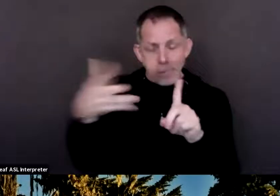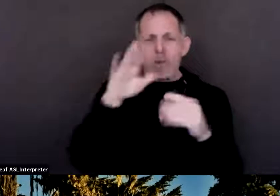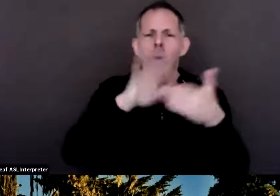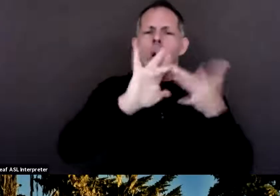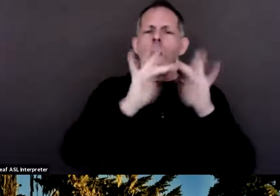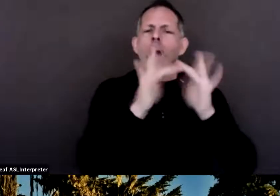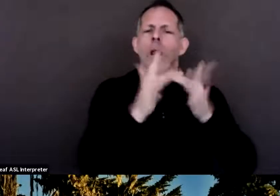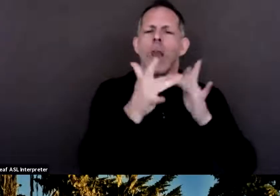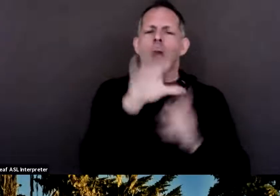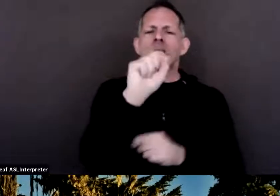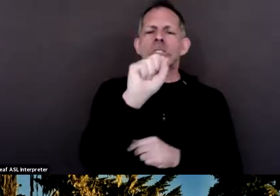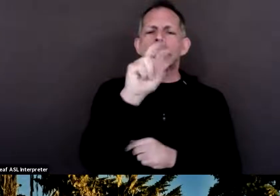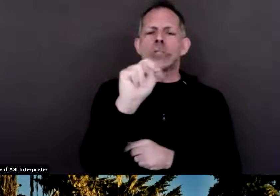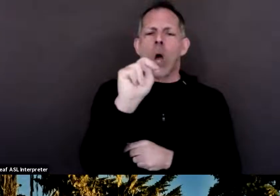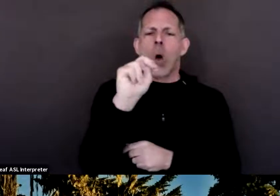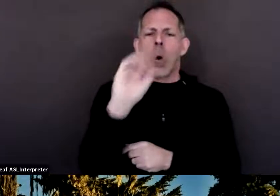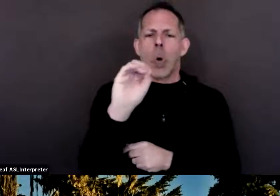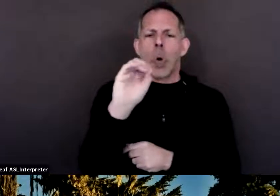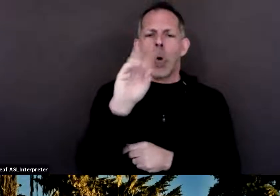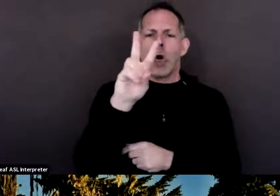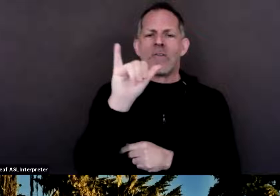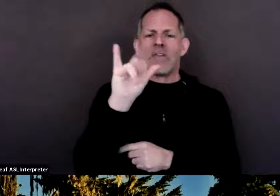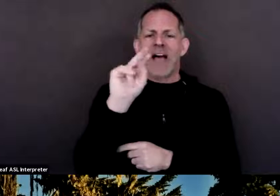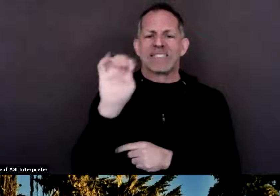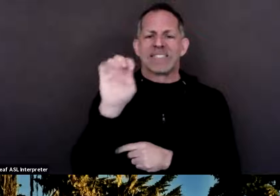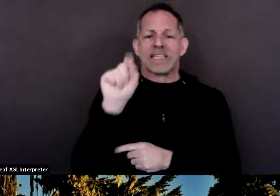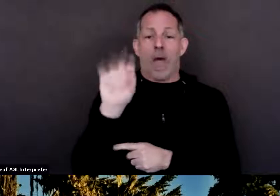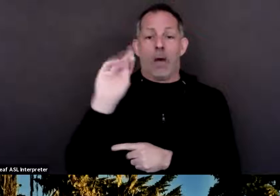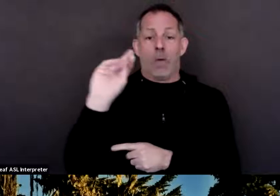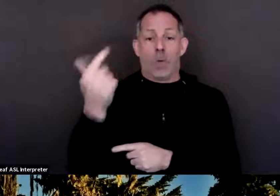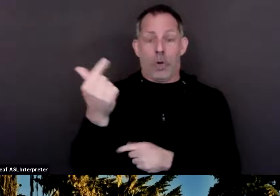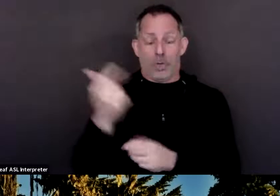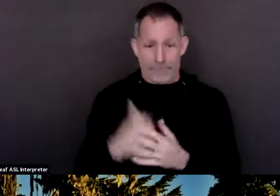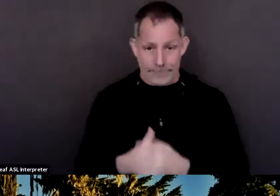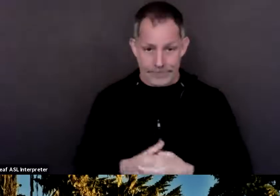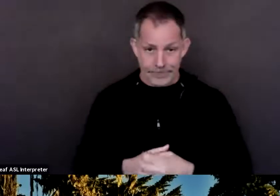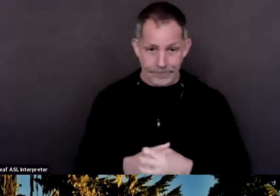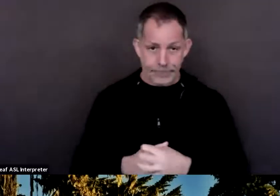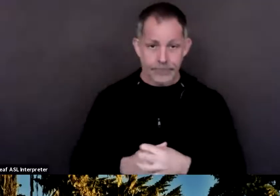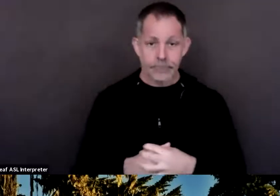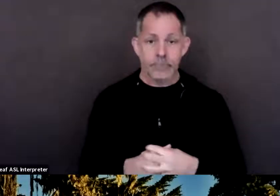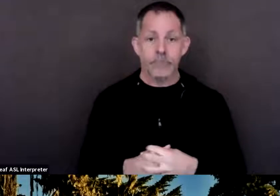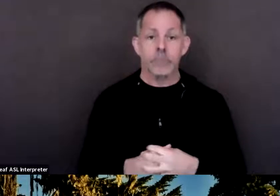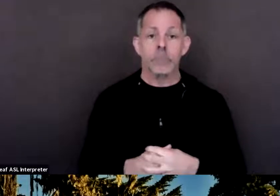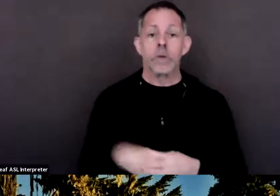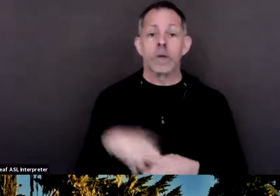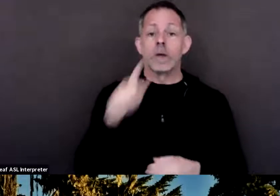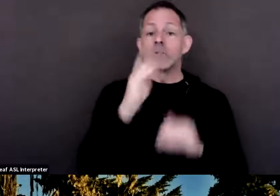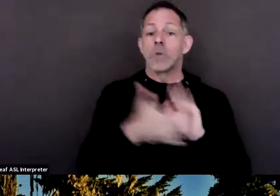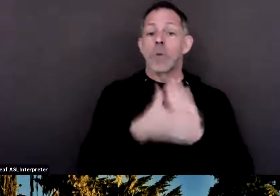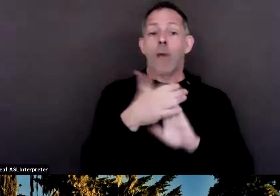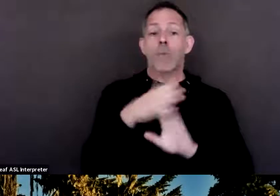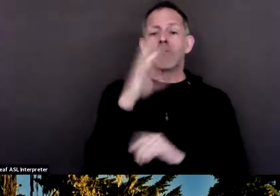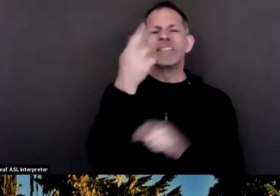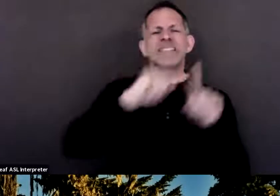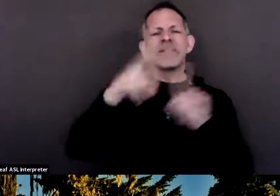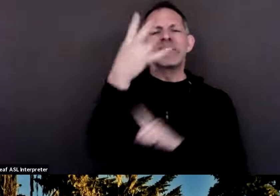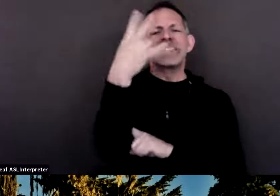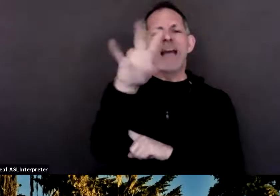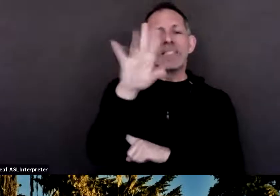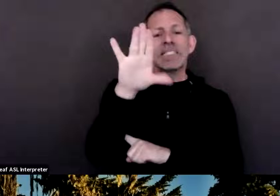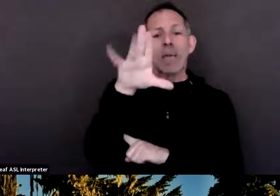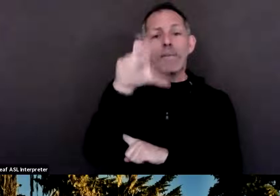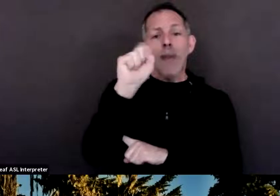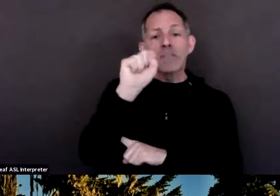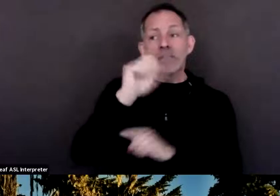Transit. Community Transit operates 17 bus routes that directly serve the Ashway Park and Ride, as well as many other routes throughout